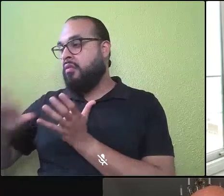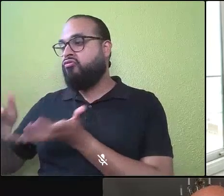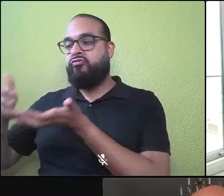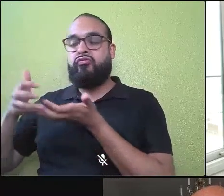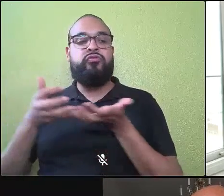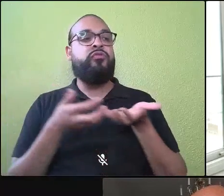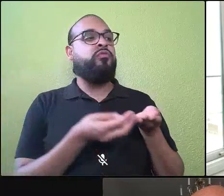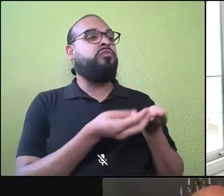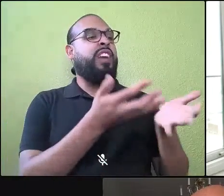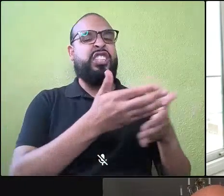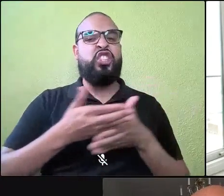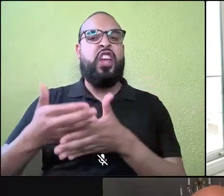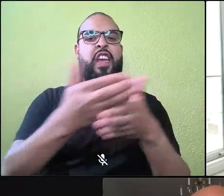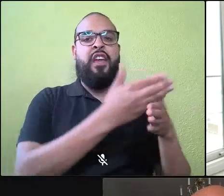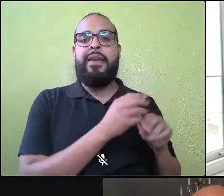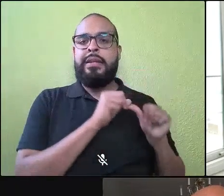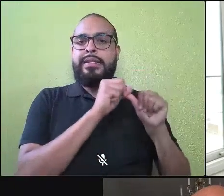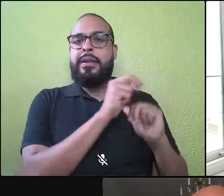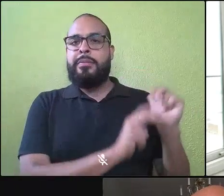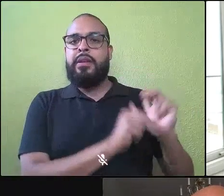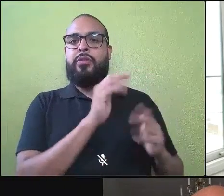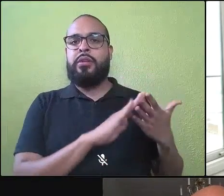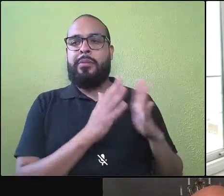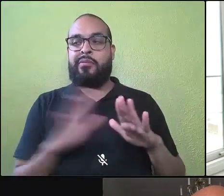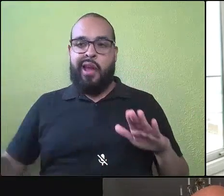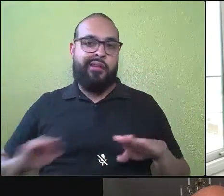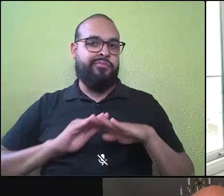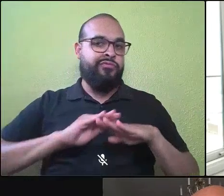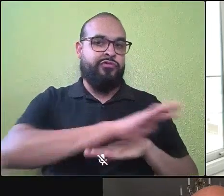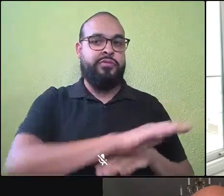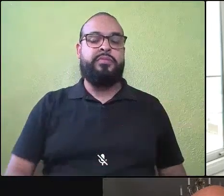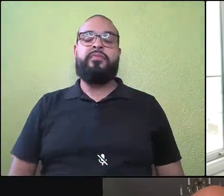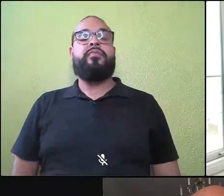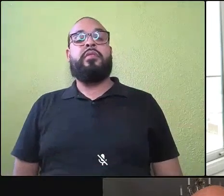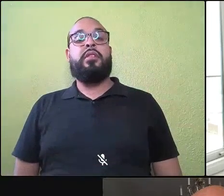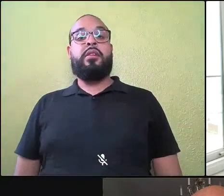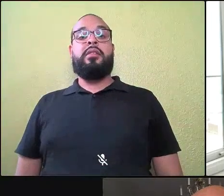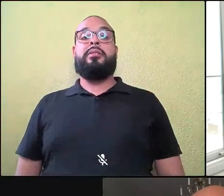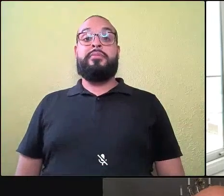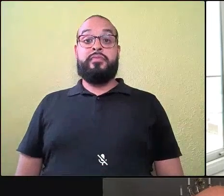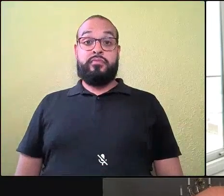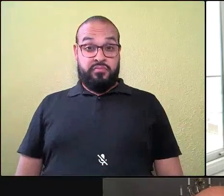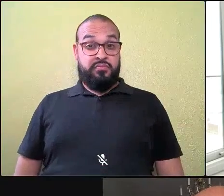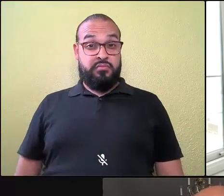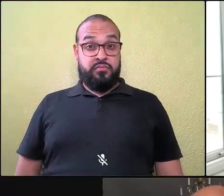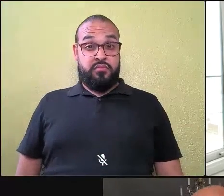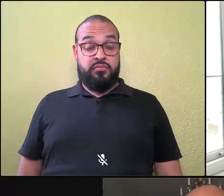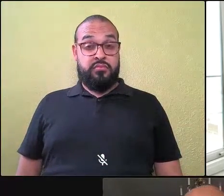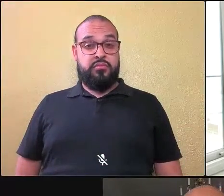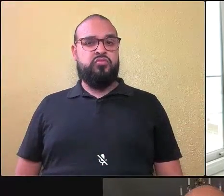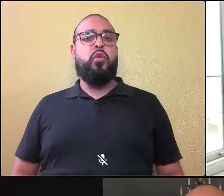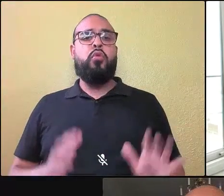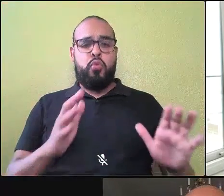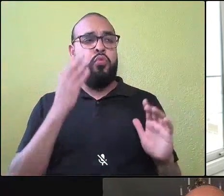of really sort of been thinking about the ways in which I still sort of model and create those communities in different ways. So instead of just hosting a